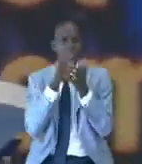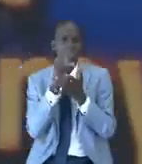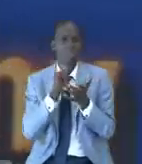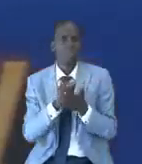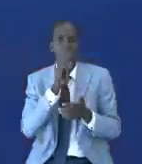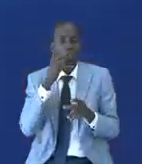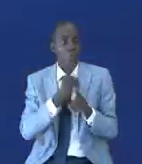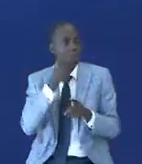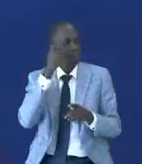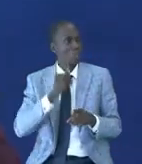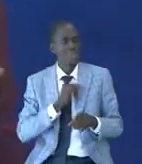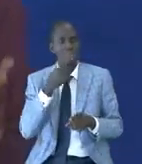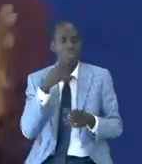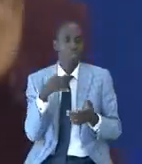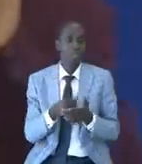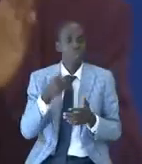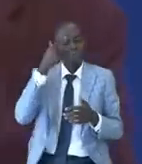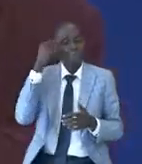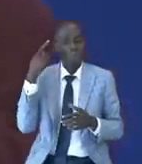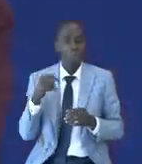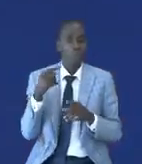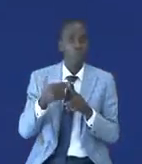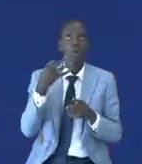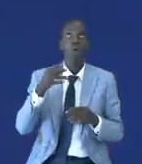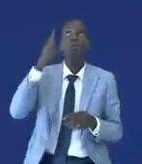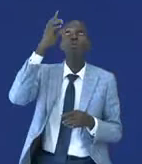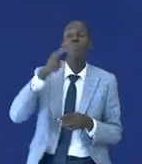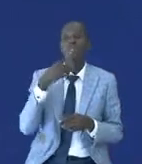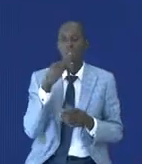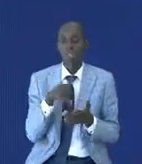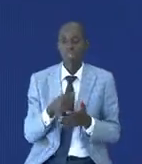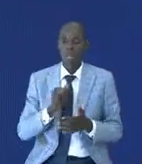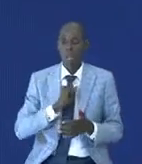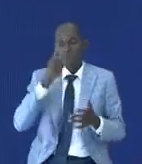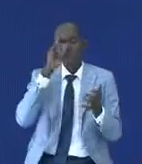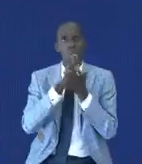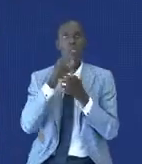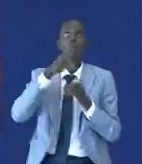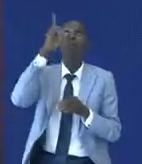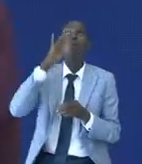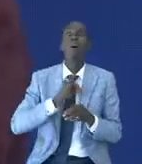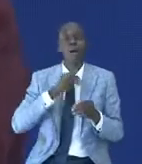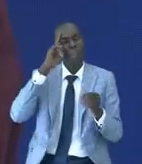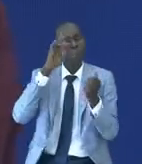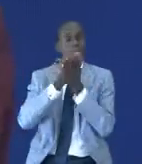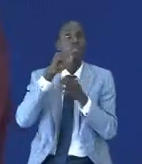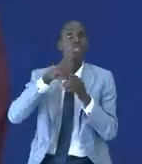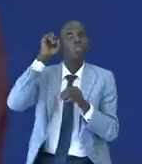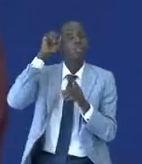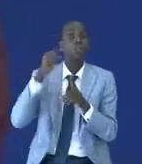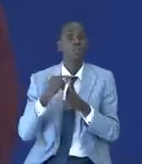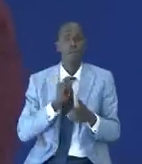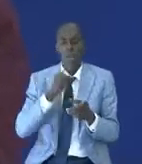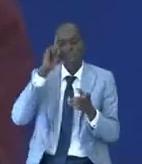I said it, because the word of God said it. I believe in God. I believe in His gift. I believe